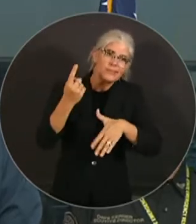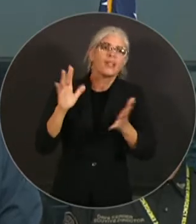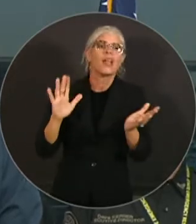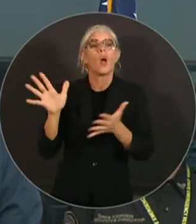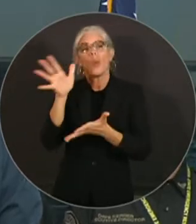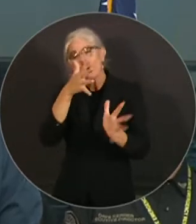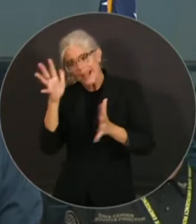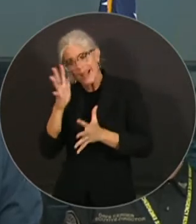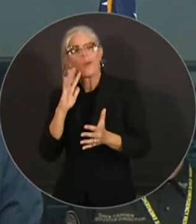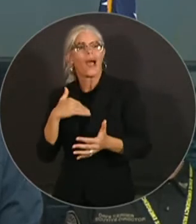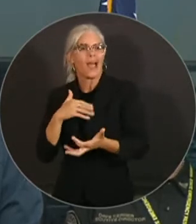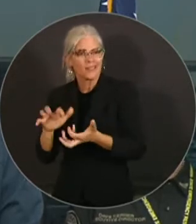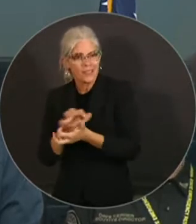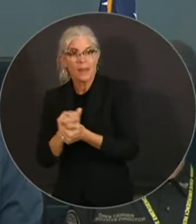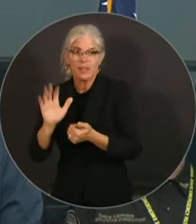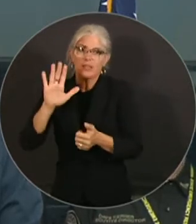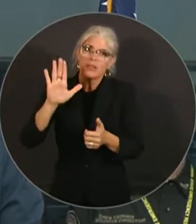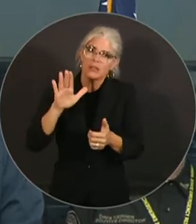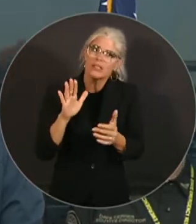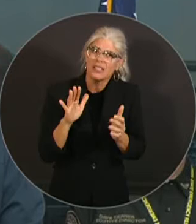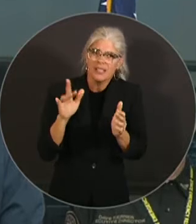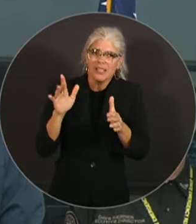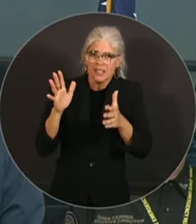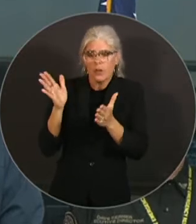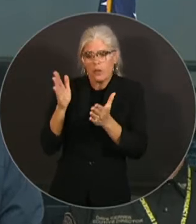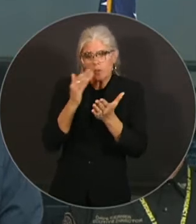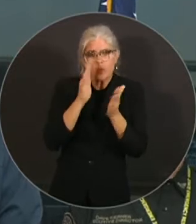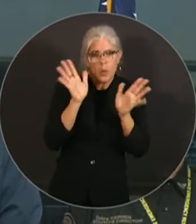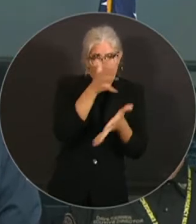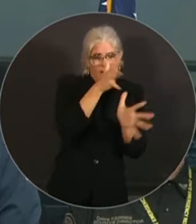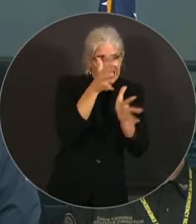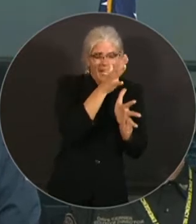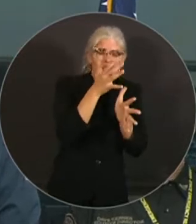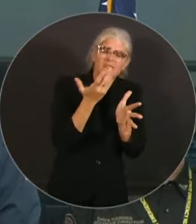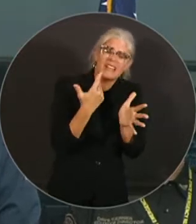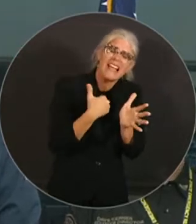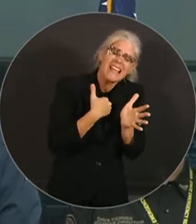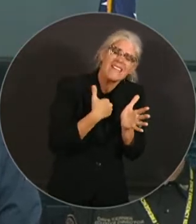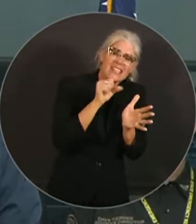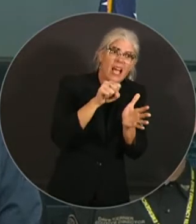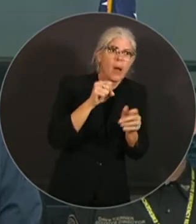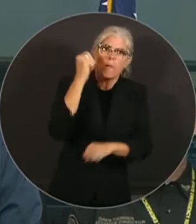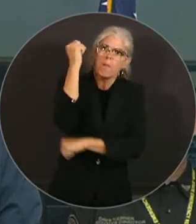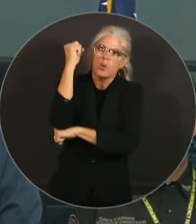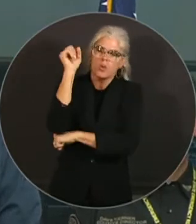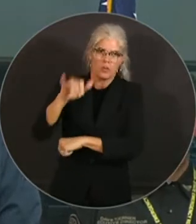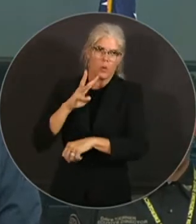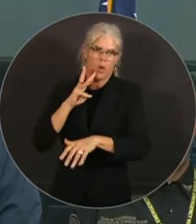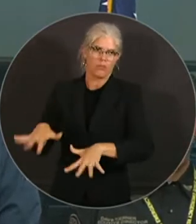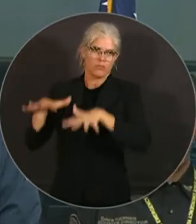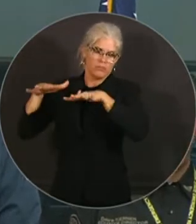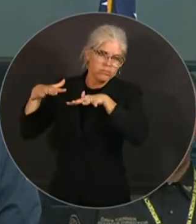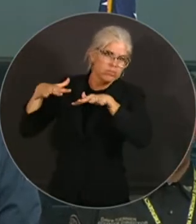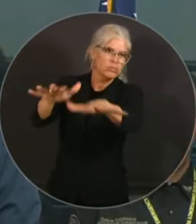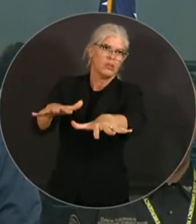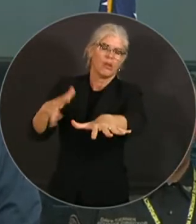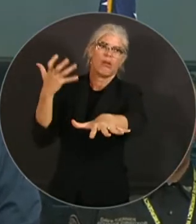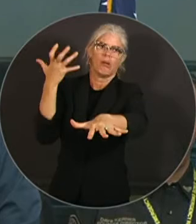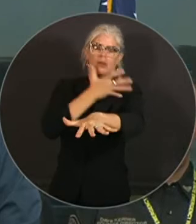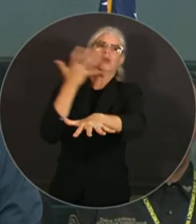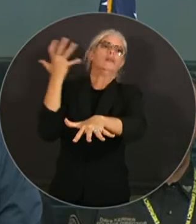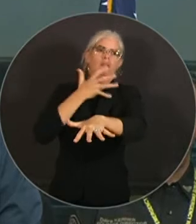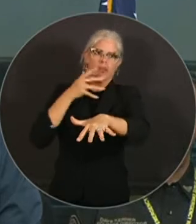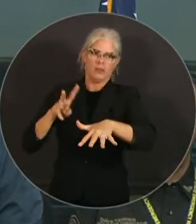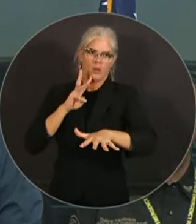Helene was a very small portion of the flood damage. The flood damage is a national flood insurance program, so that doesn't implicate as much citizens